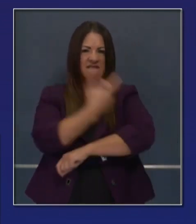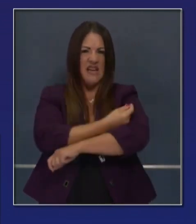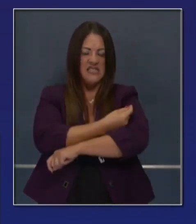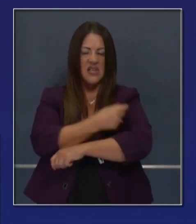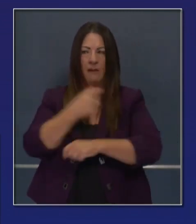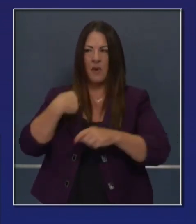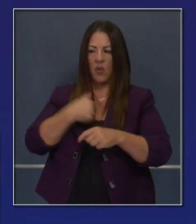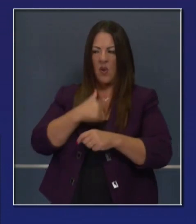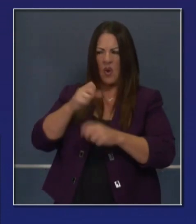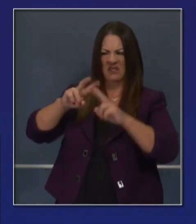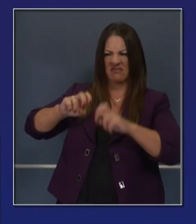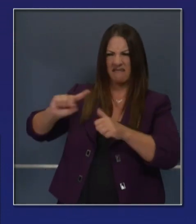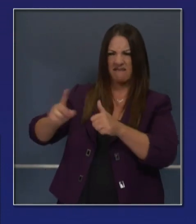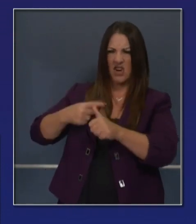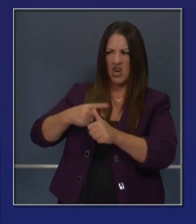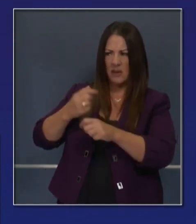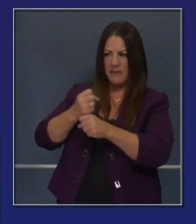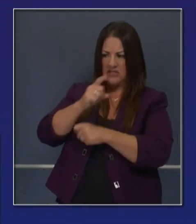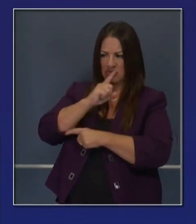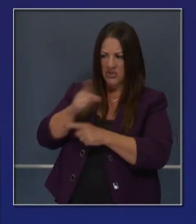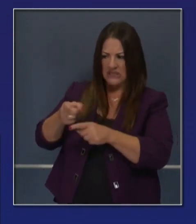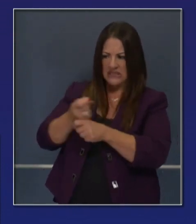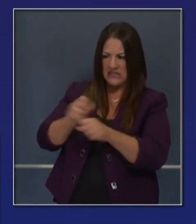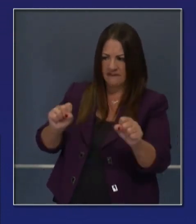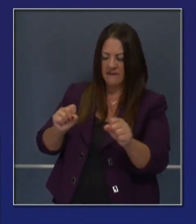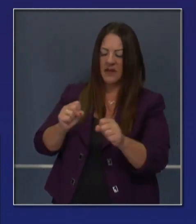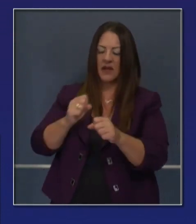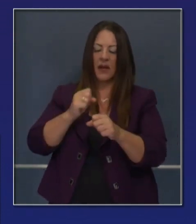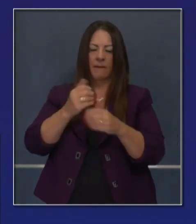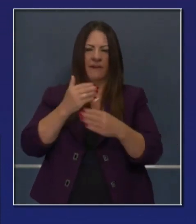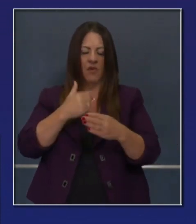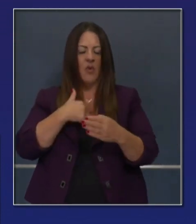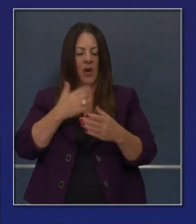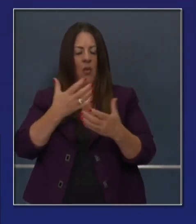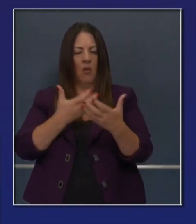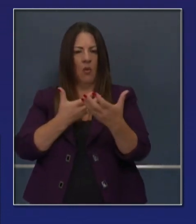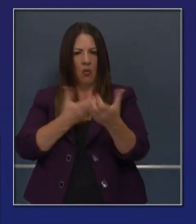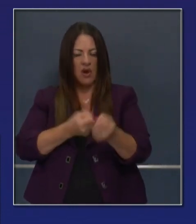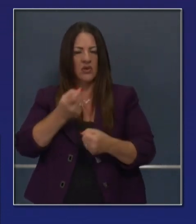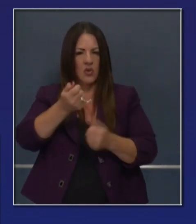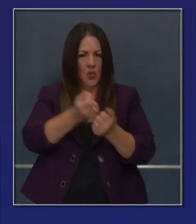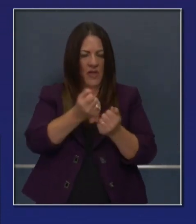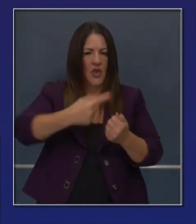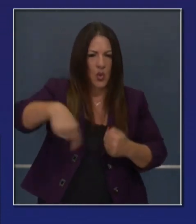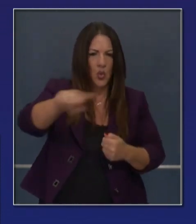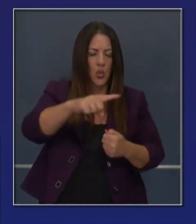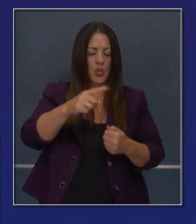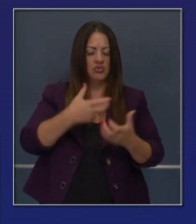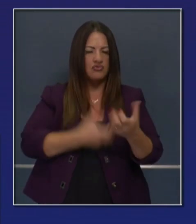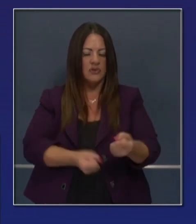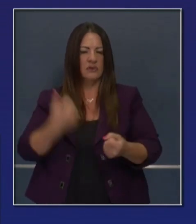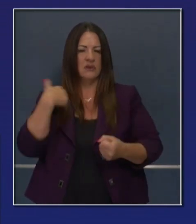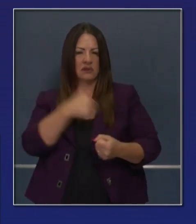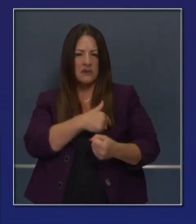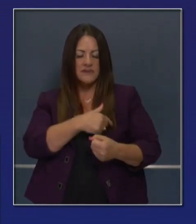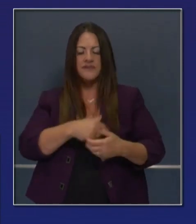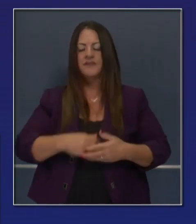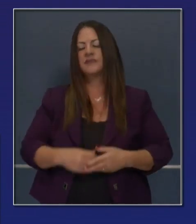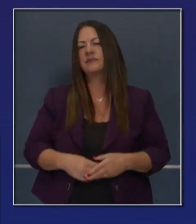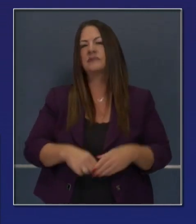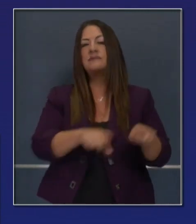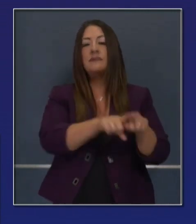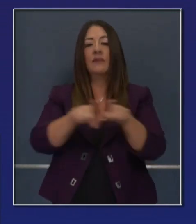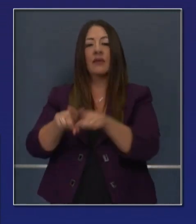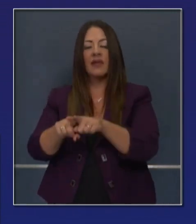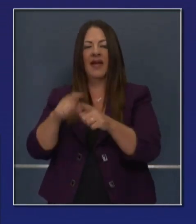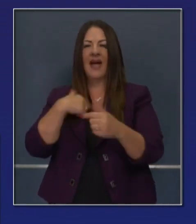done, not just expeditiously, at least made available, but done safely. Accordingly, and I